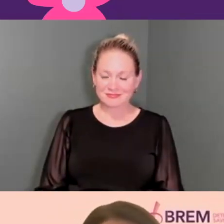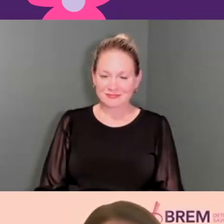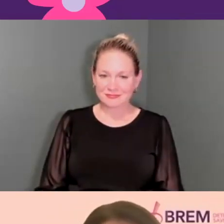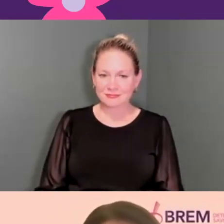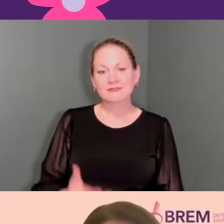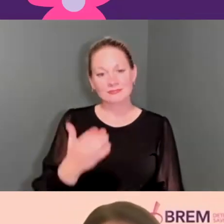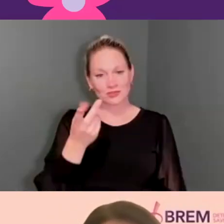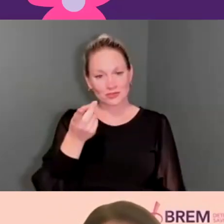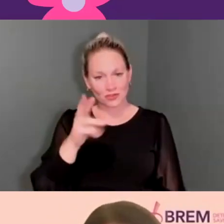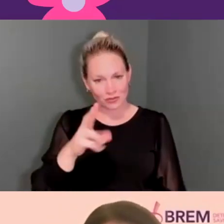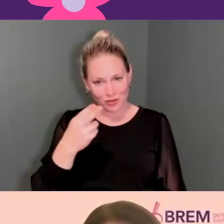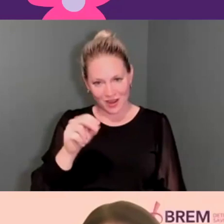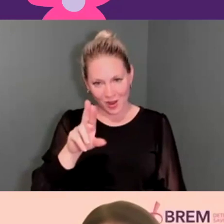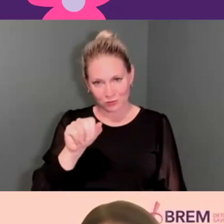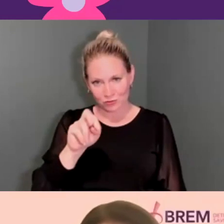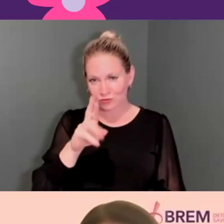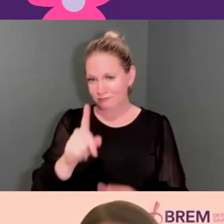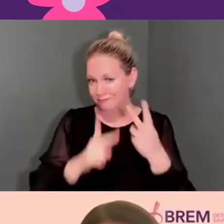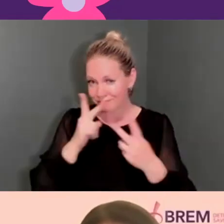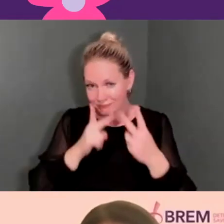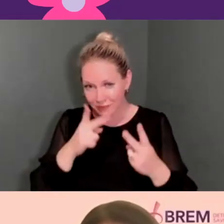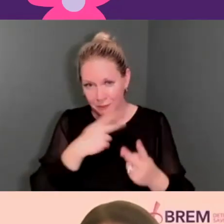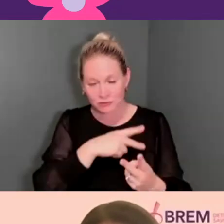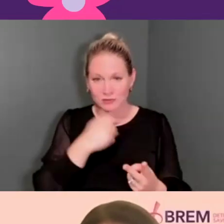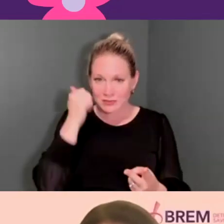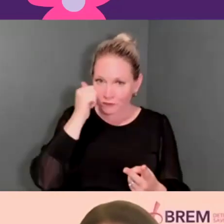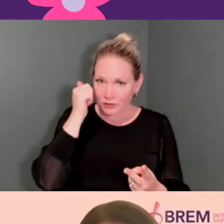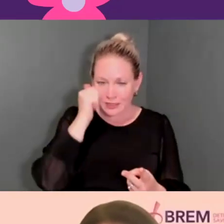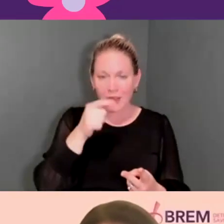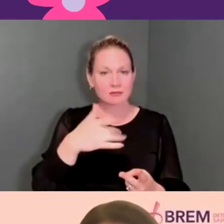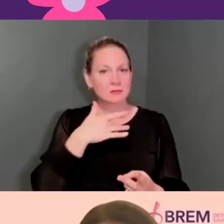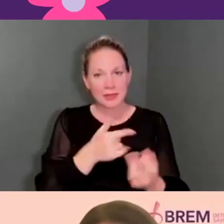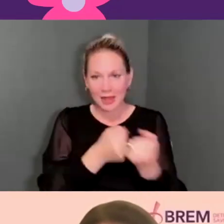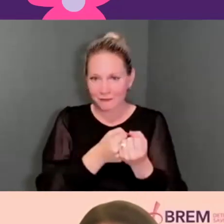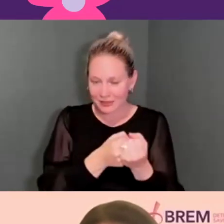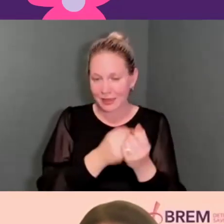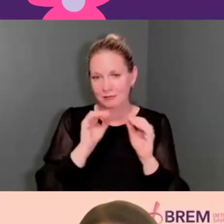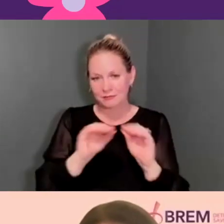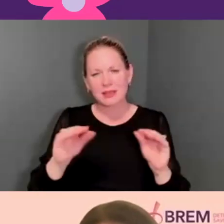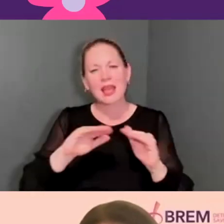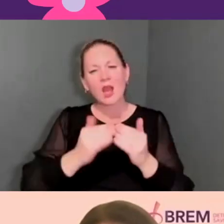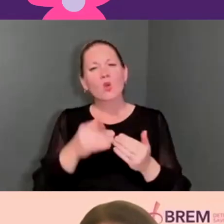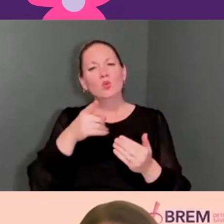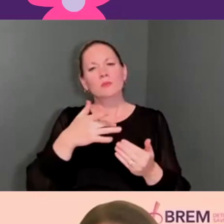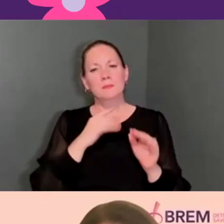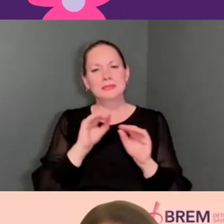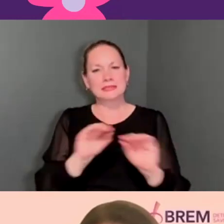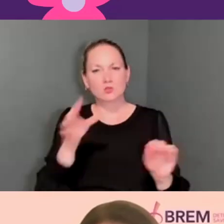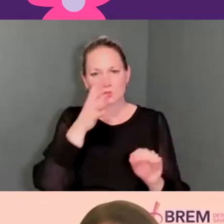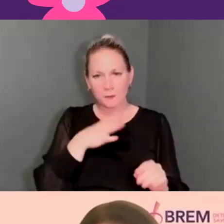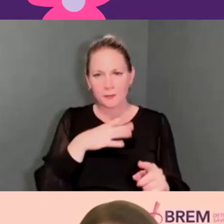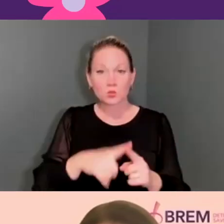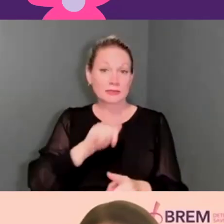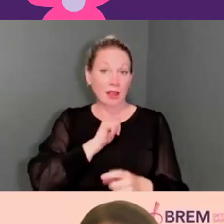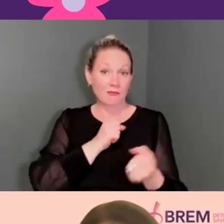are seeing patients every day and you're educating people about breast health in sessions like this. How do you teach women to self-advocate and play an active role